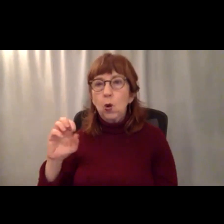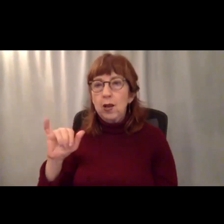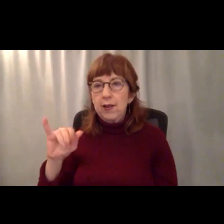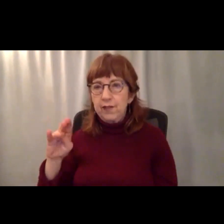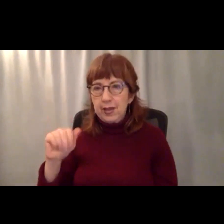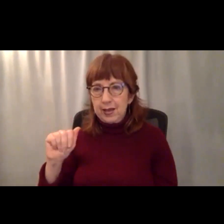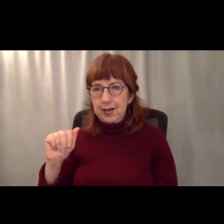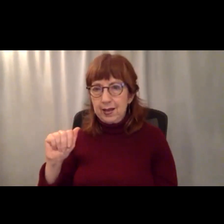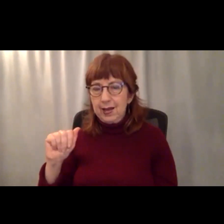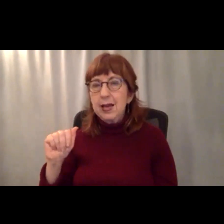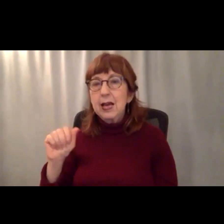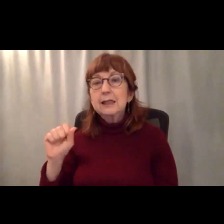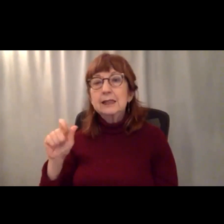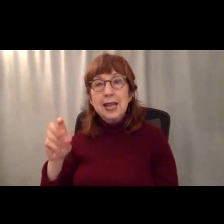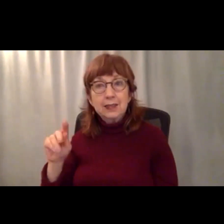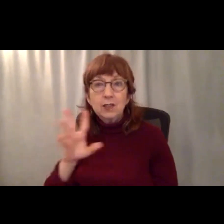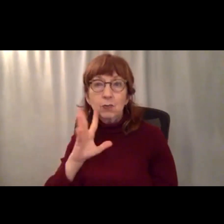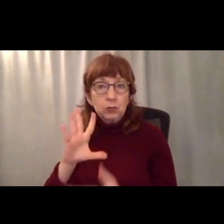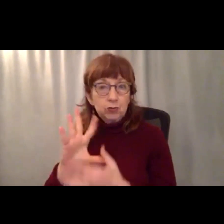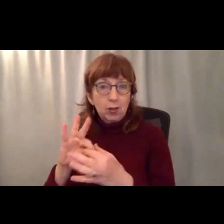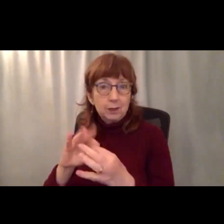going to talk about their print,